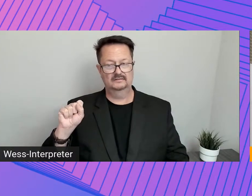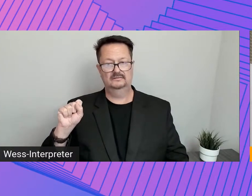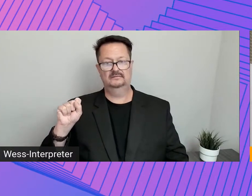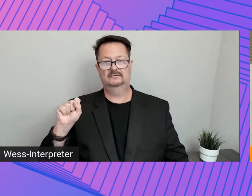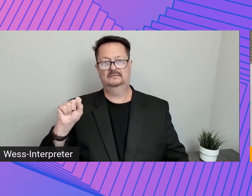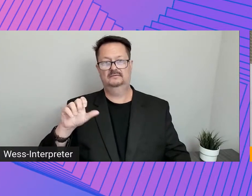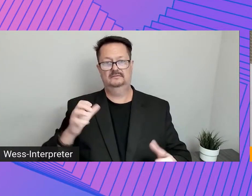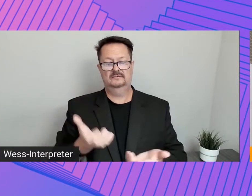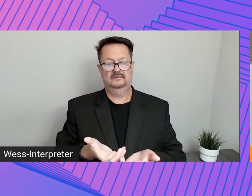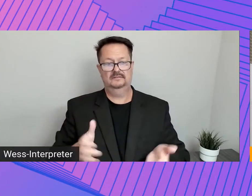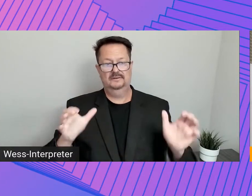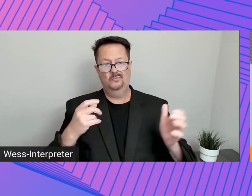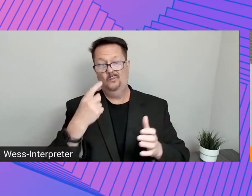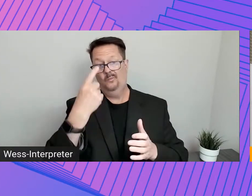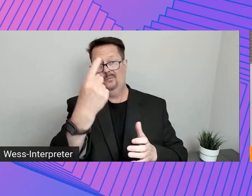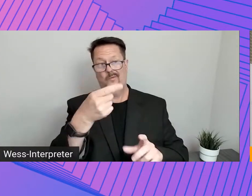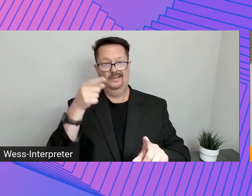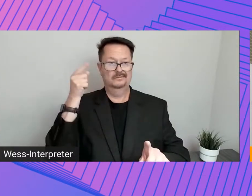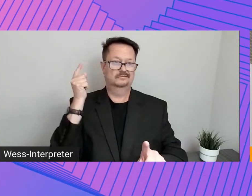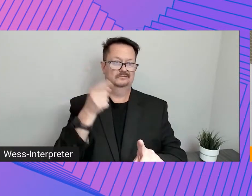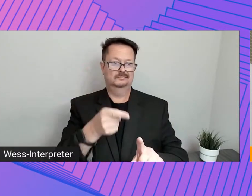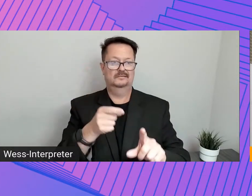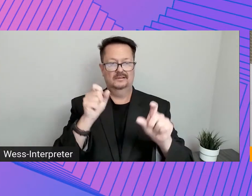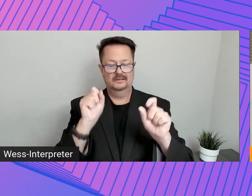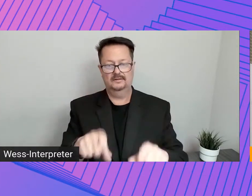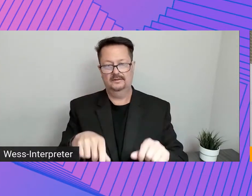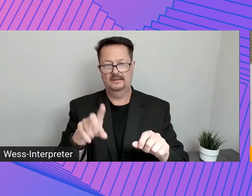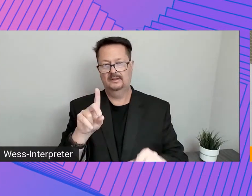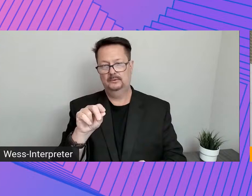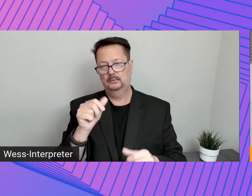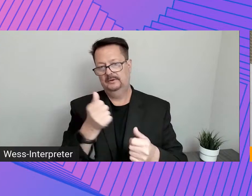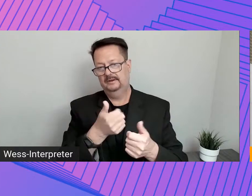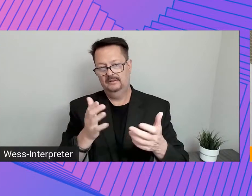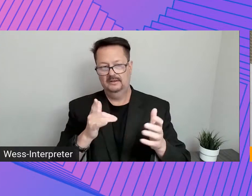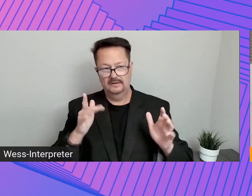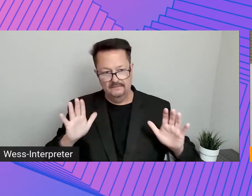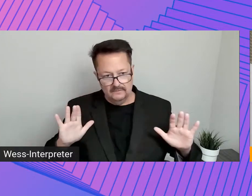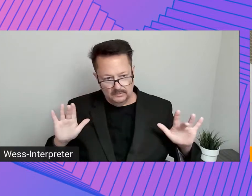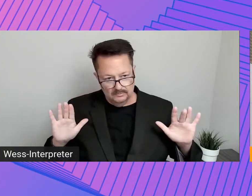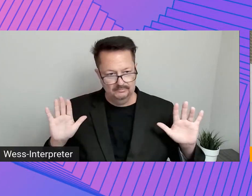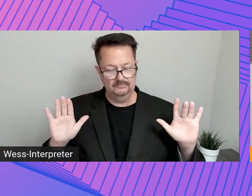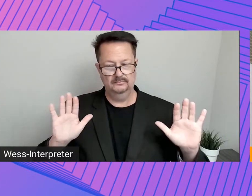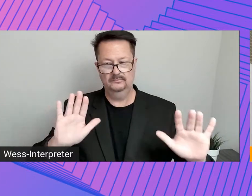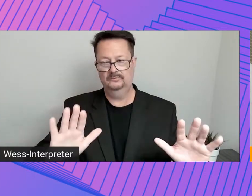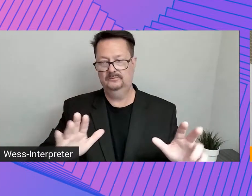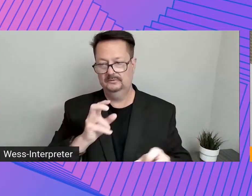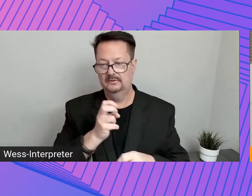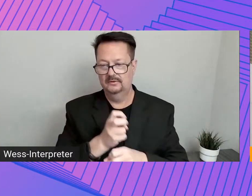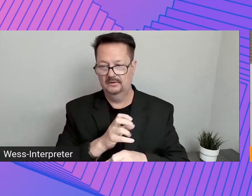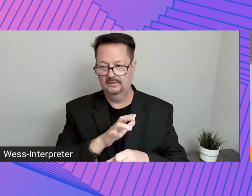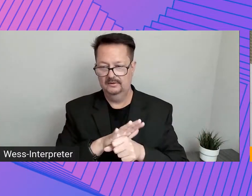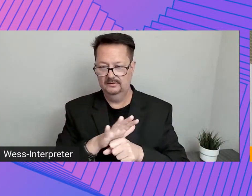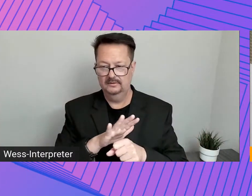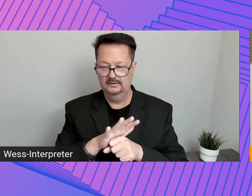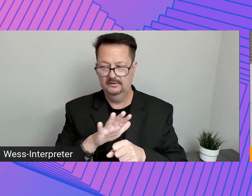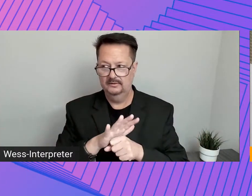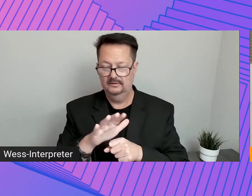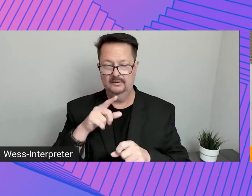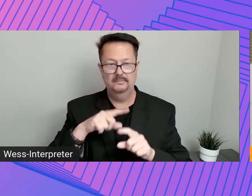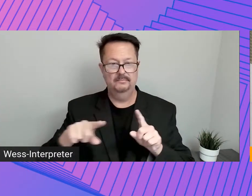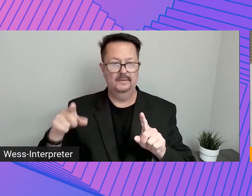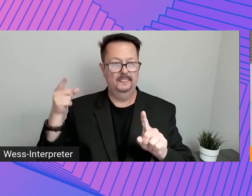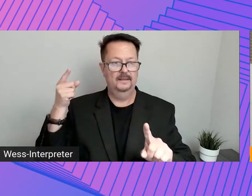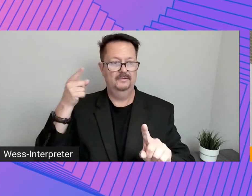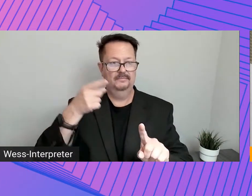that can do anything if you push hard enough, but it's in having multiple ways to be